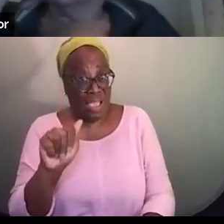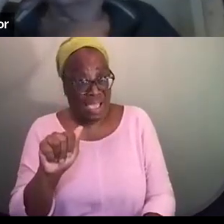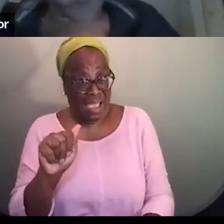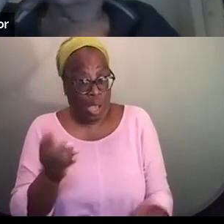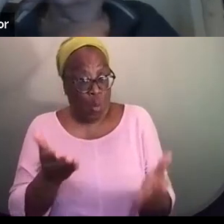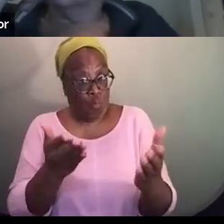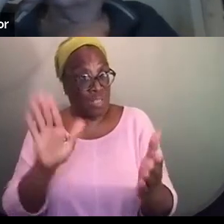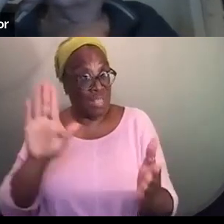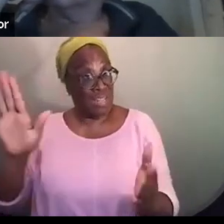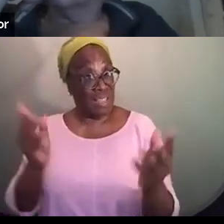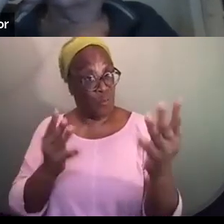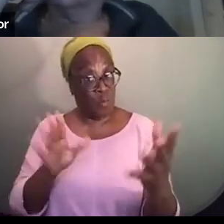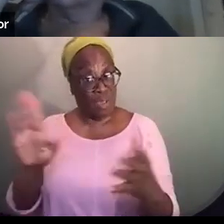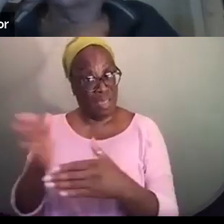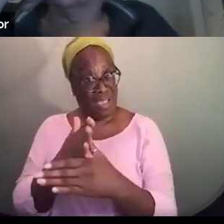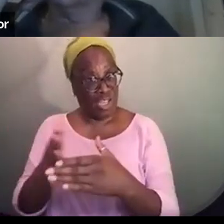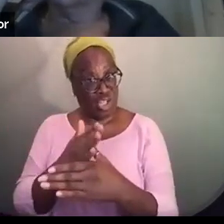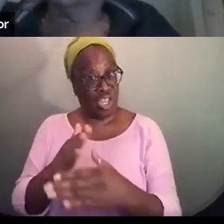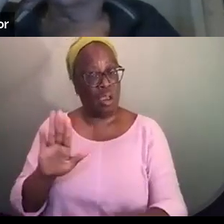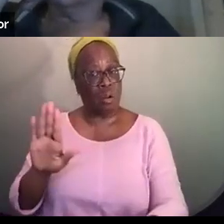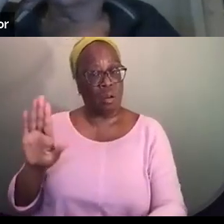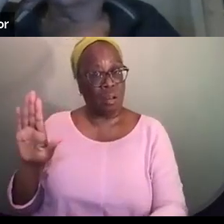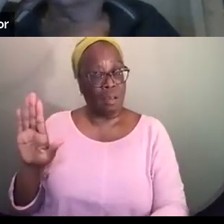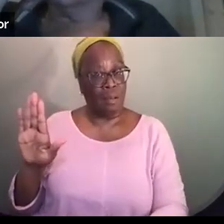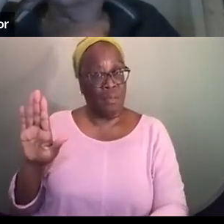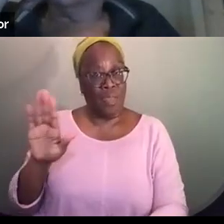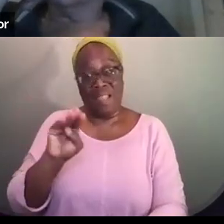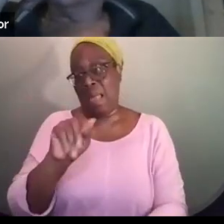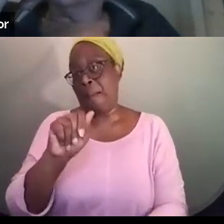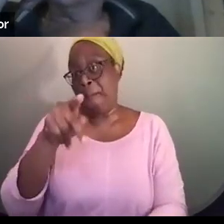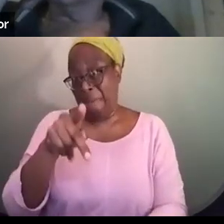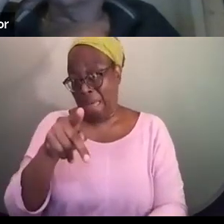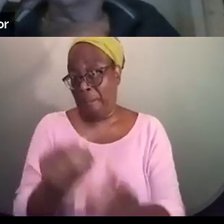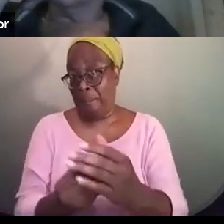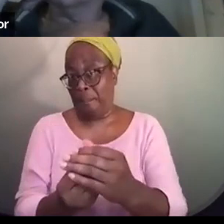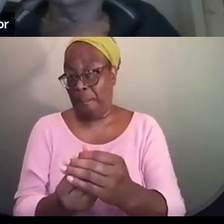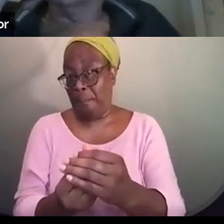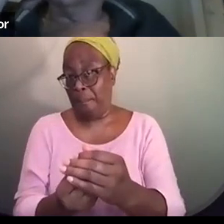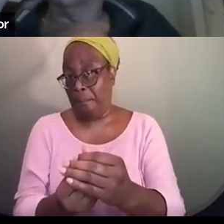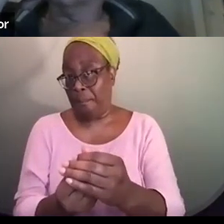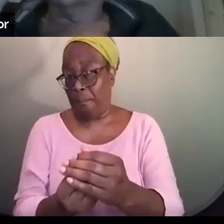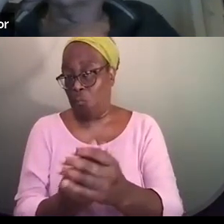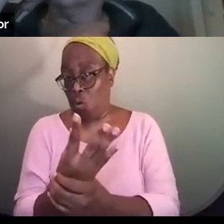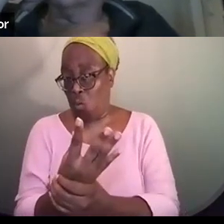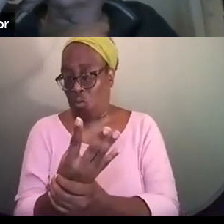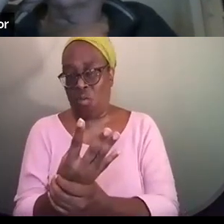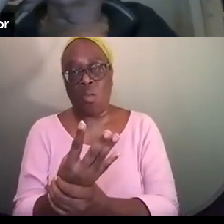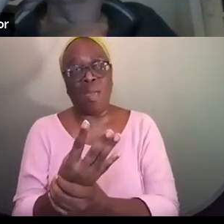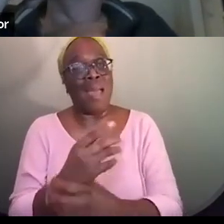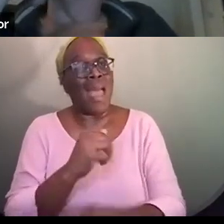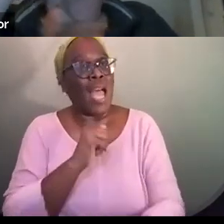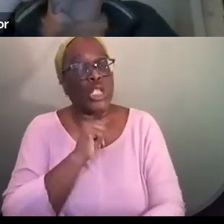they shared with us that that the math growth has not been used for this type